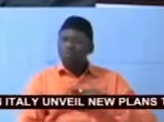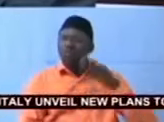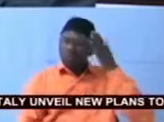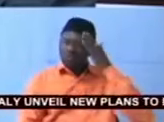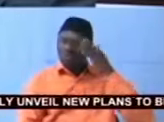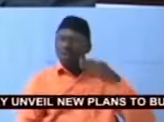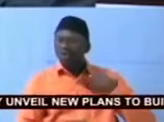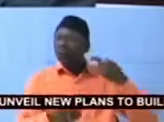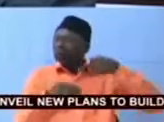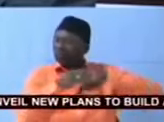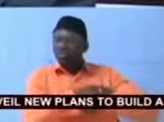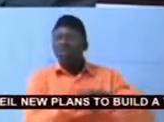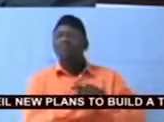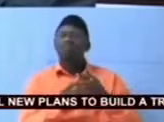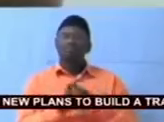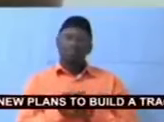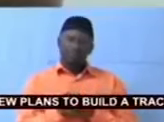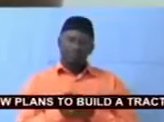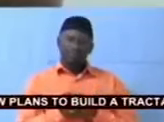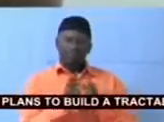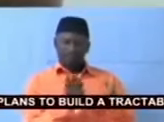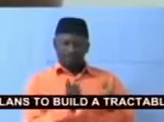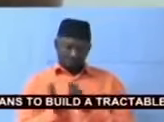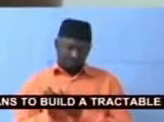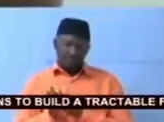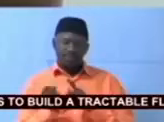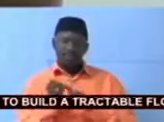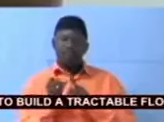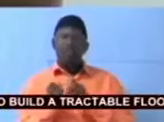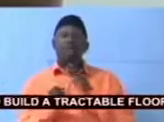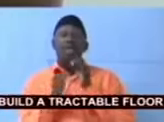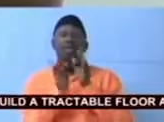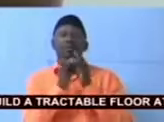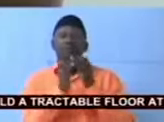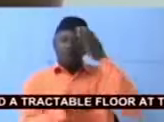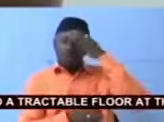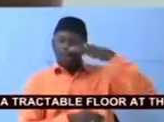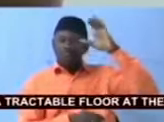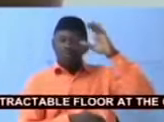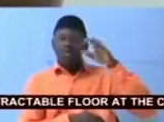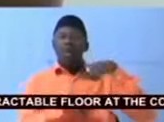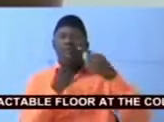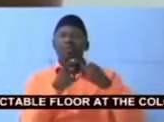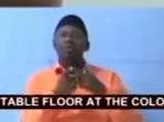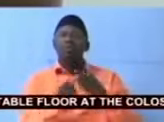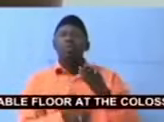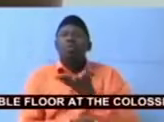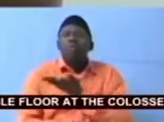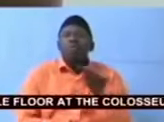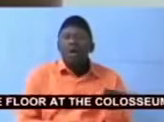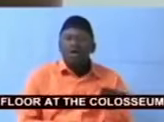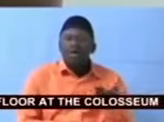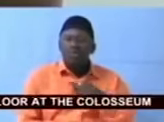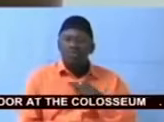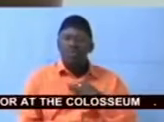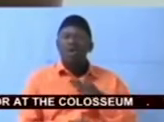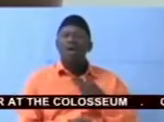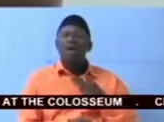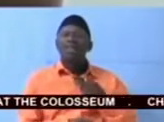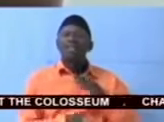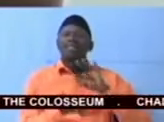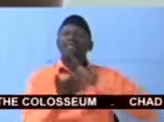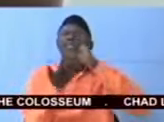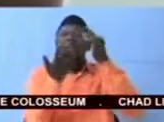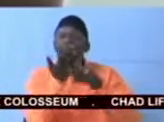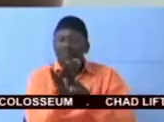You shall tell this commission about the reason why you were transferred from a normal station magistrate to a roaming